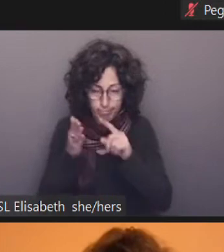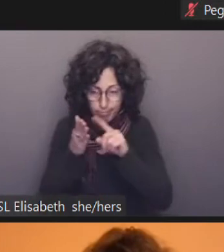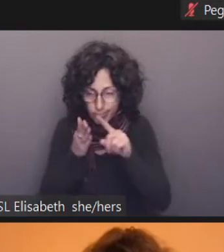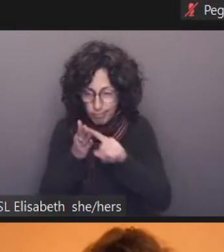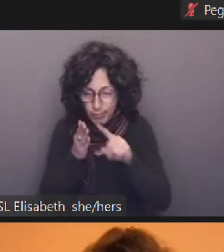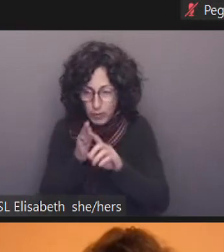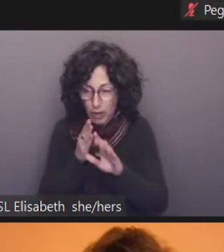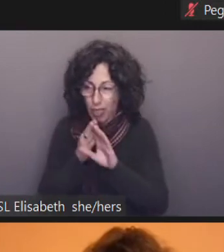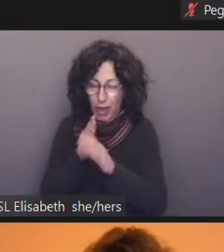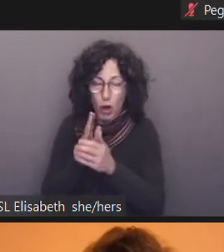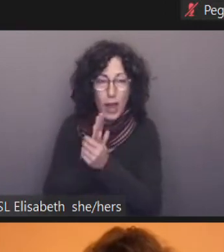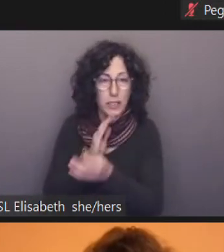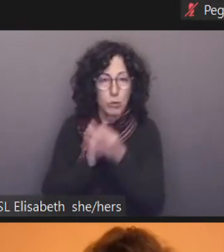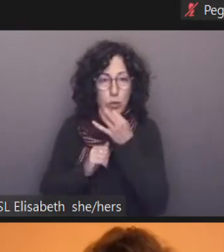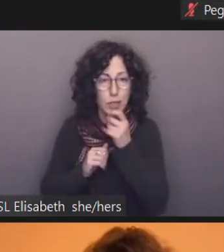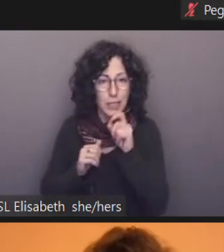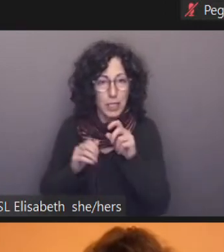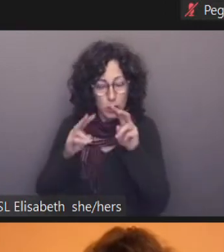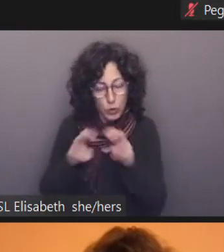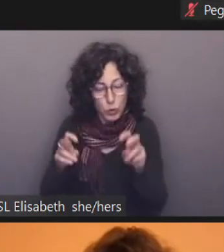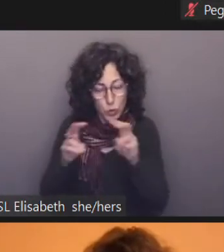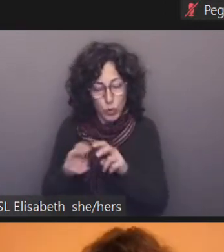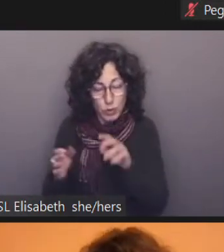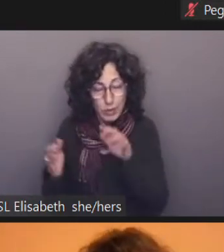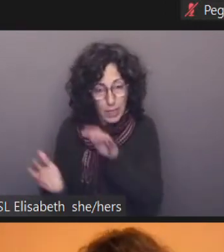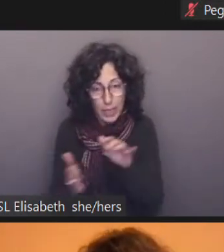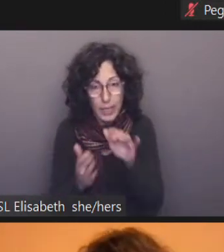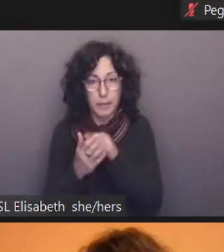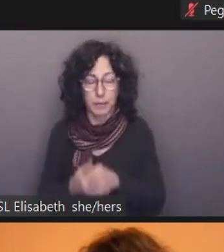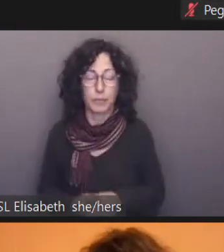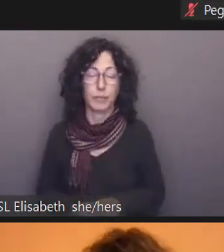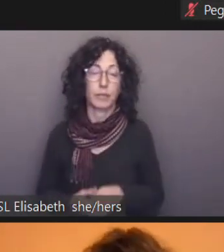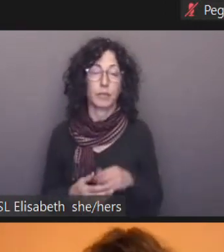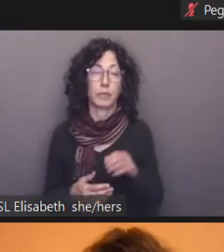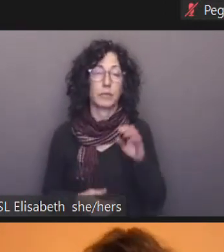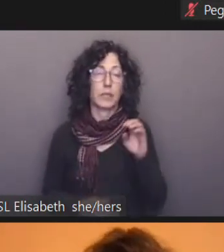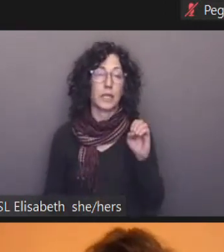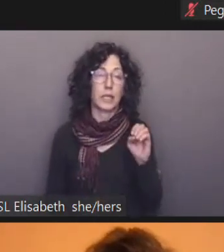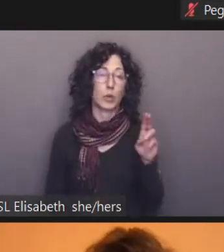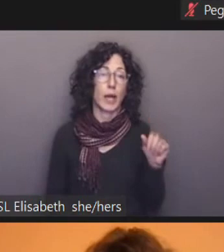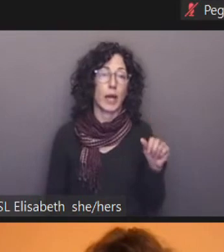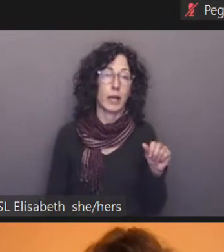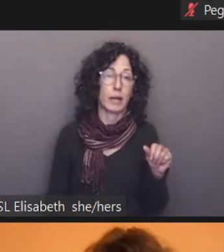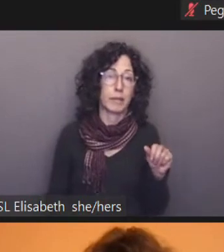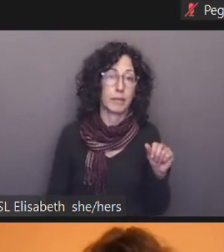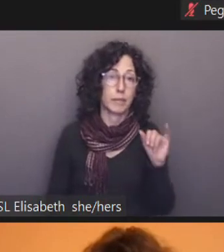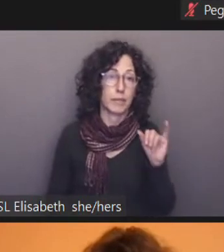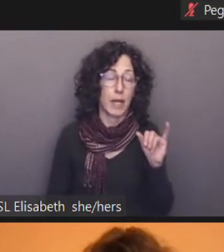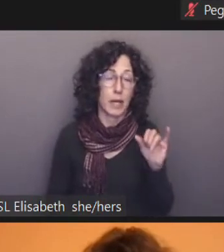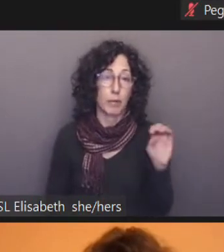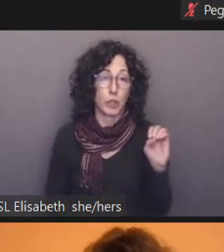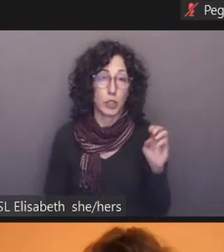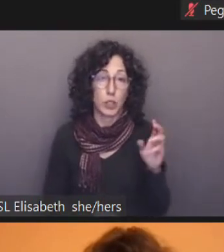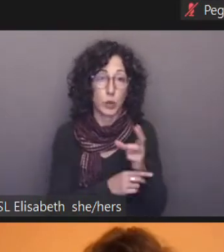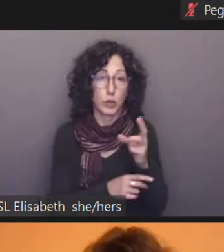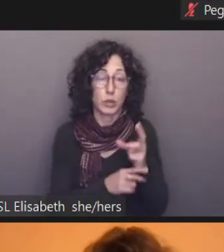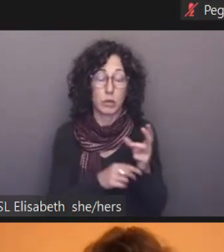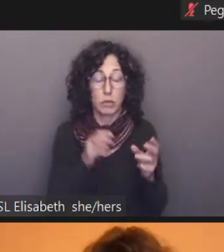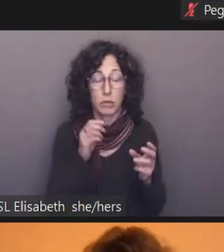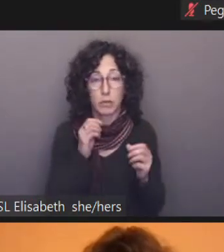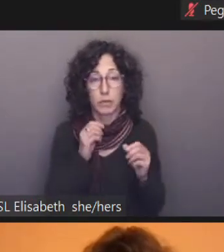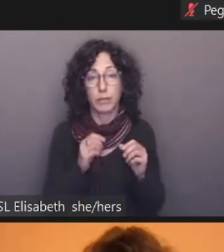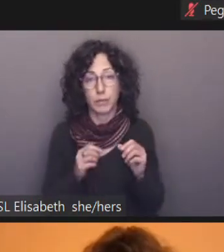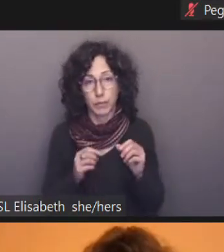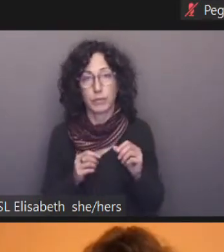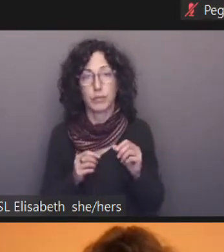looking at it to make sure that it was safe. The emergency use authorization really takes out of the process